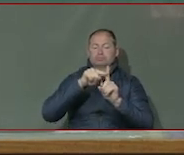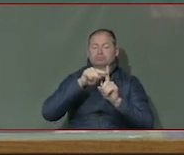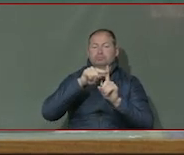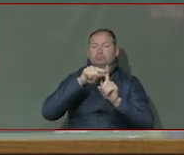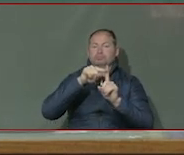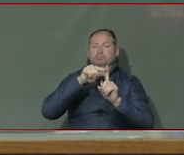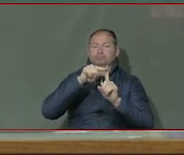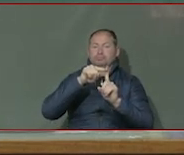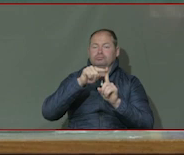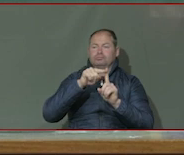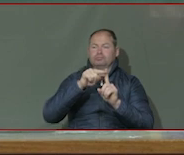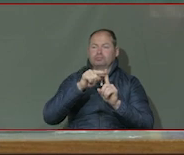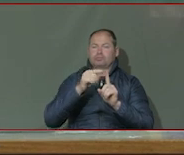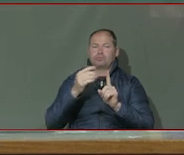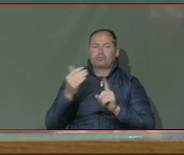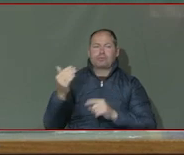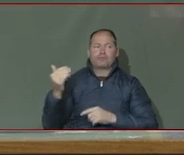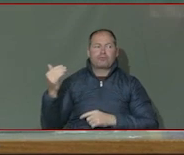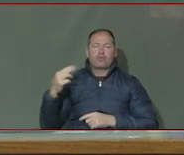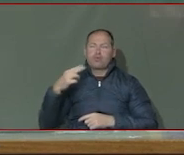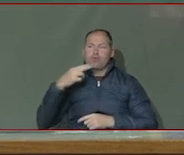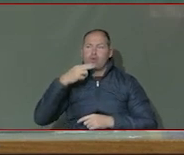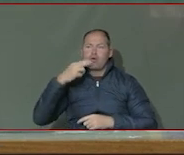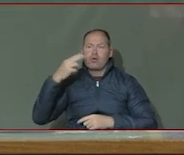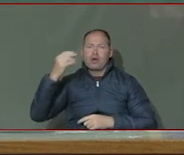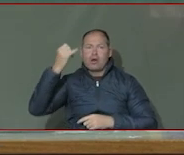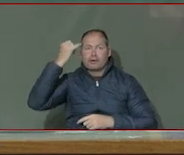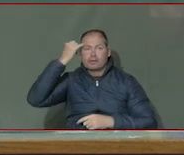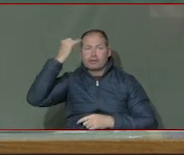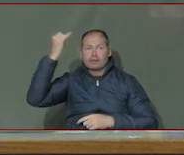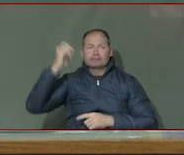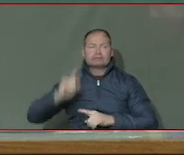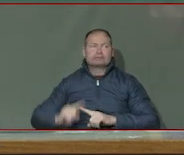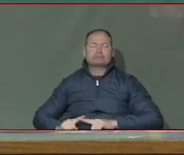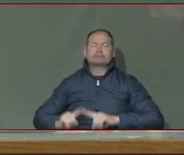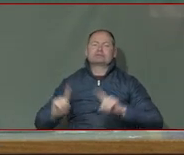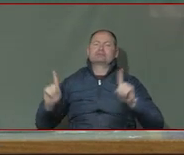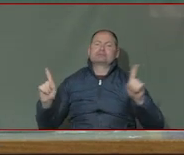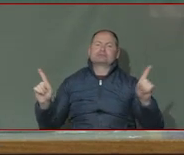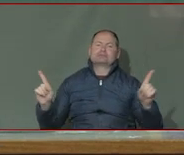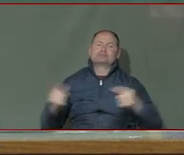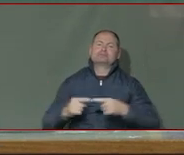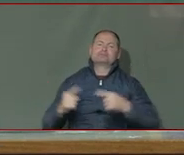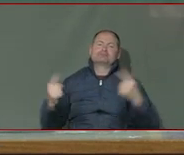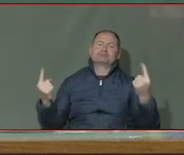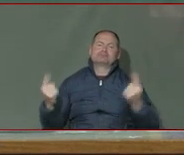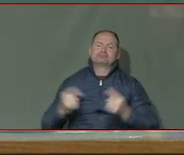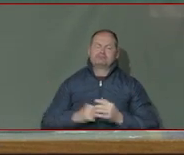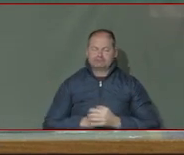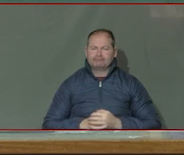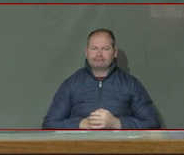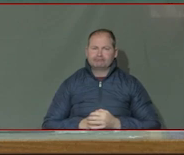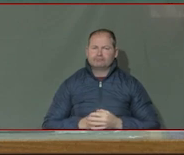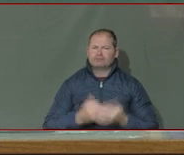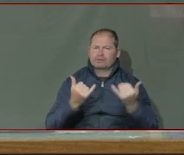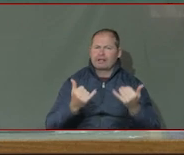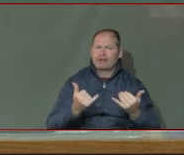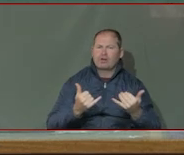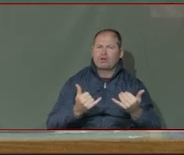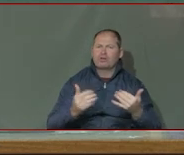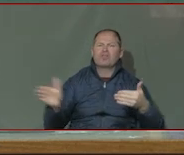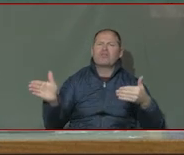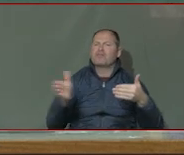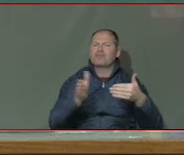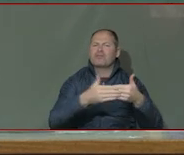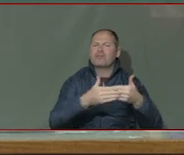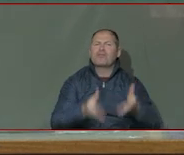is contrary to what I predicted initially. See, so you write out what is your findings at the end, and you